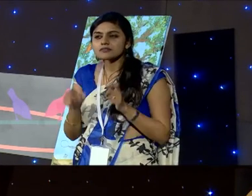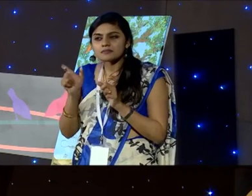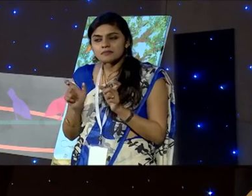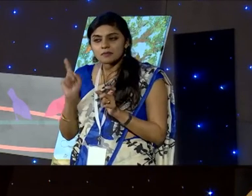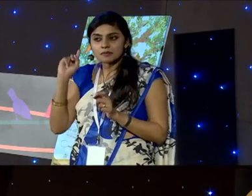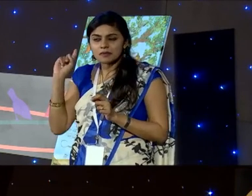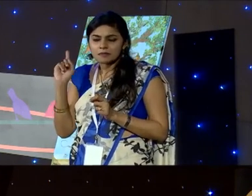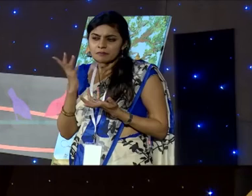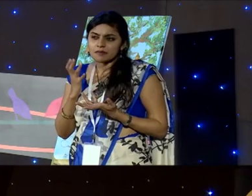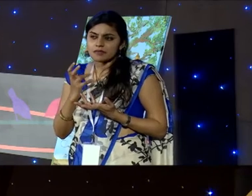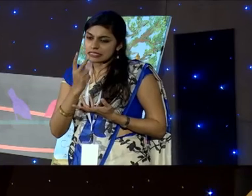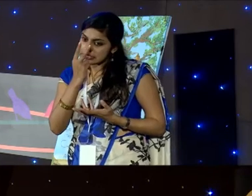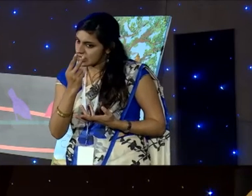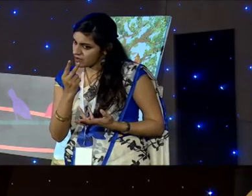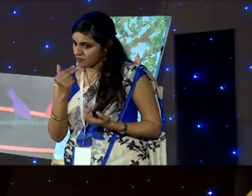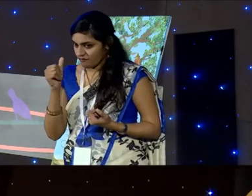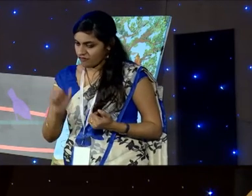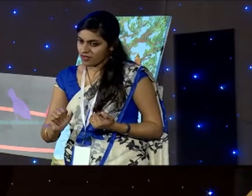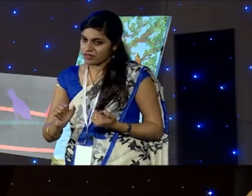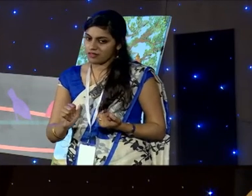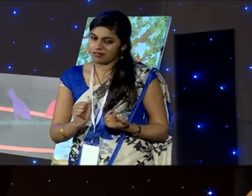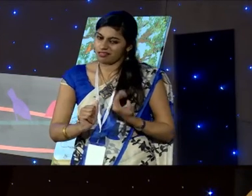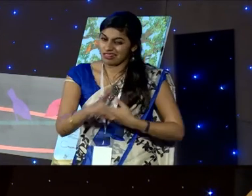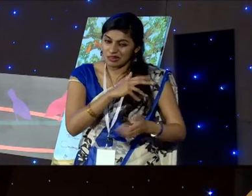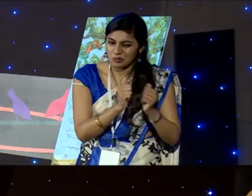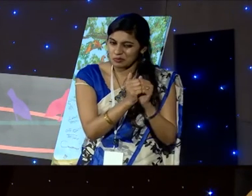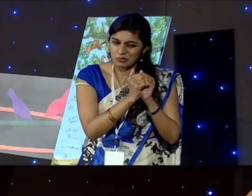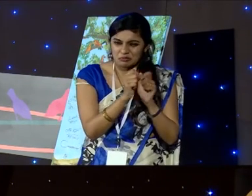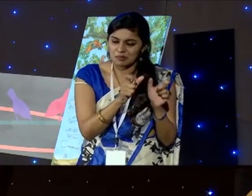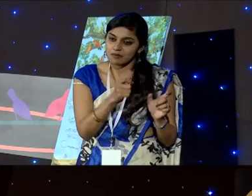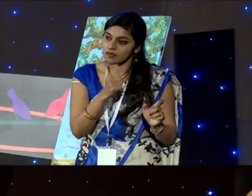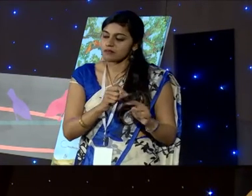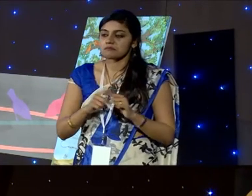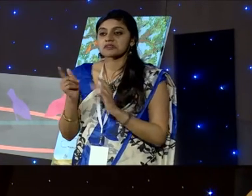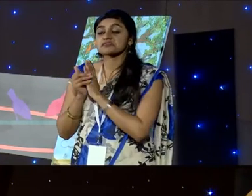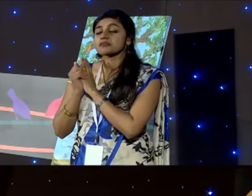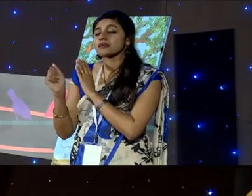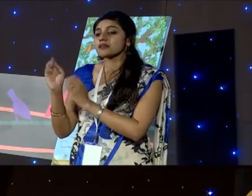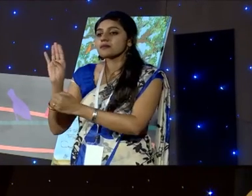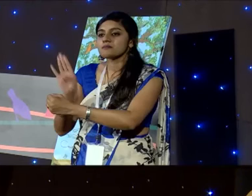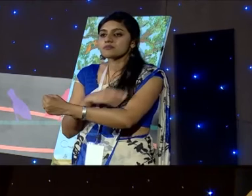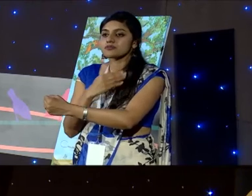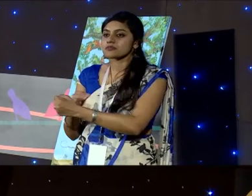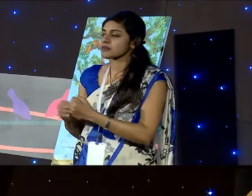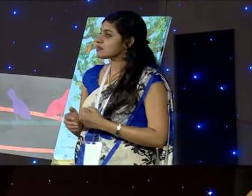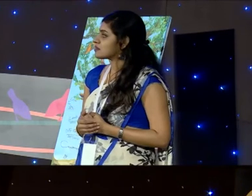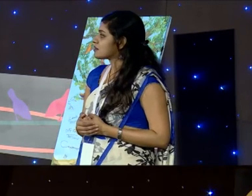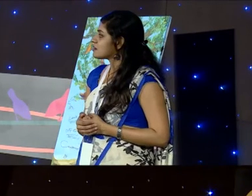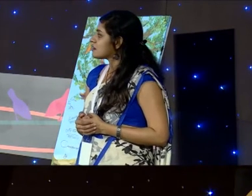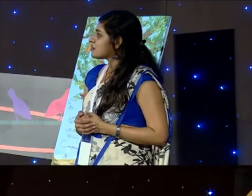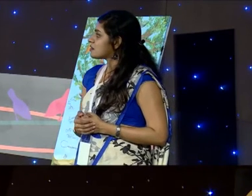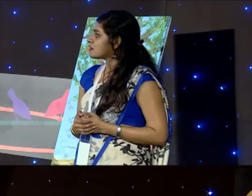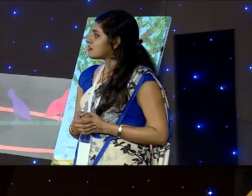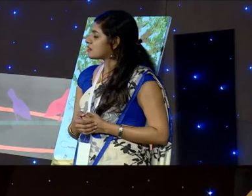he enjoys and the things that he's good at. In fact, remarkably, if you play a chord on the piano with